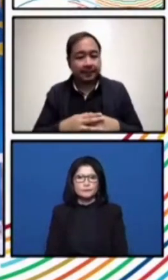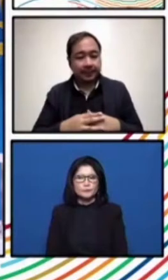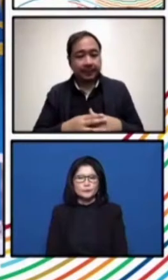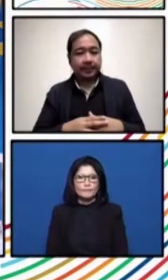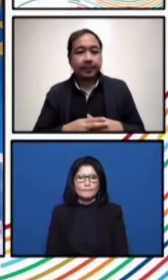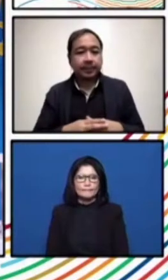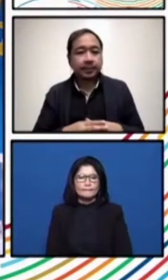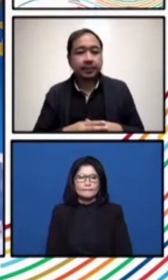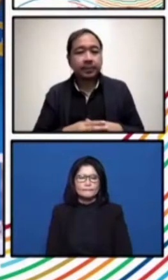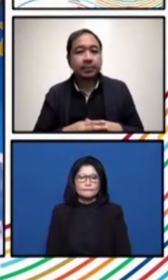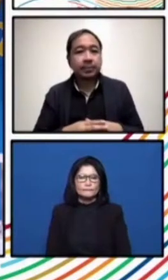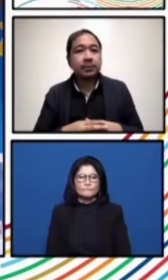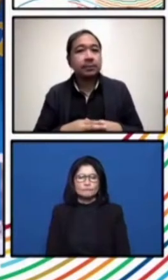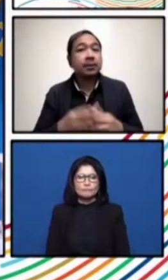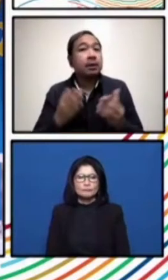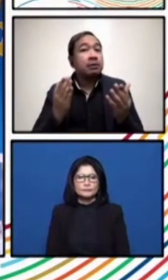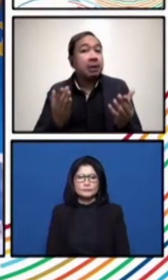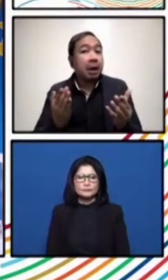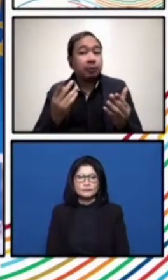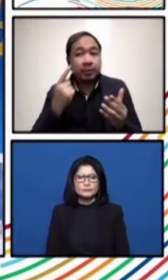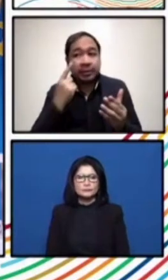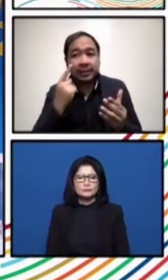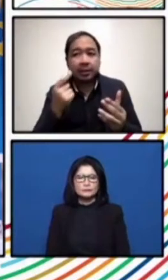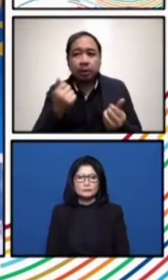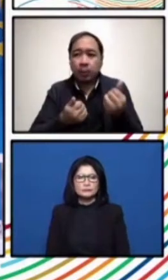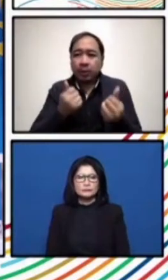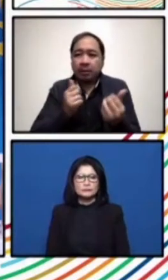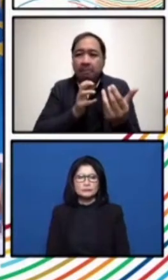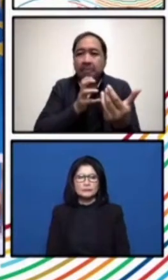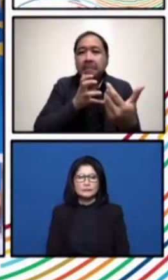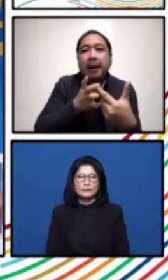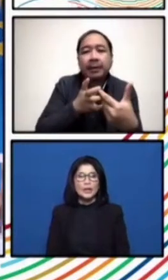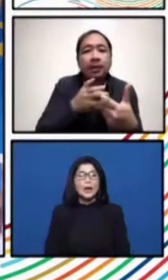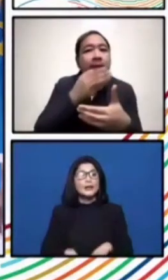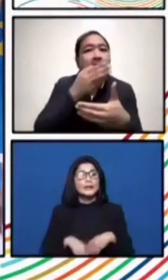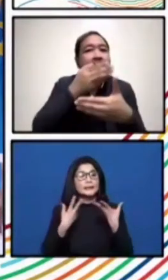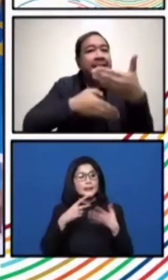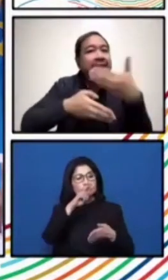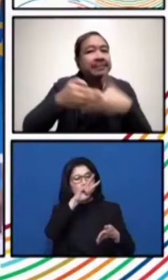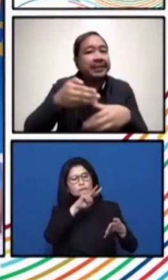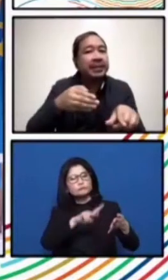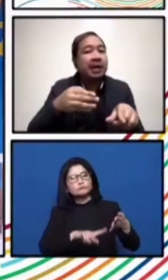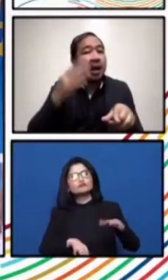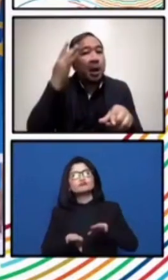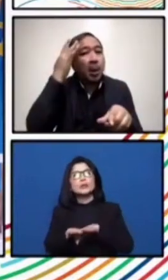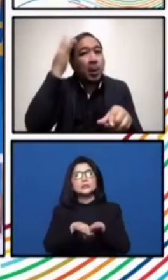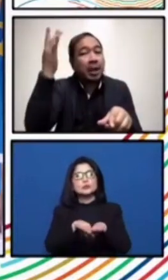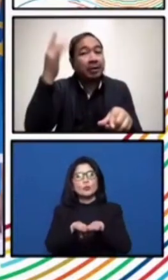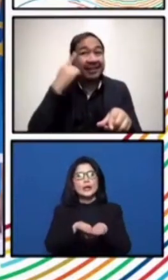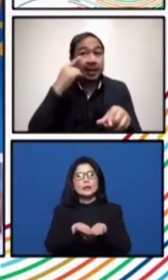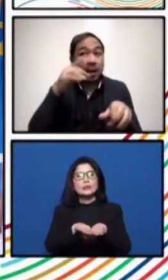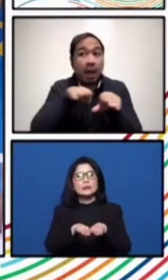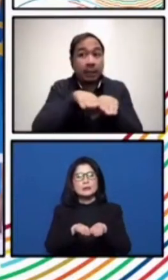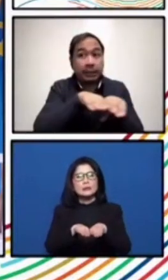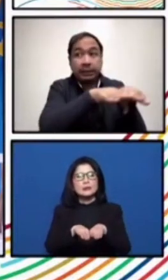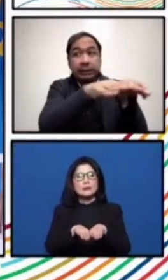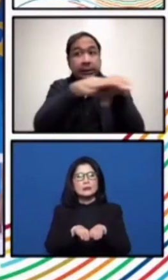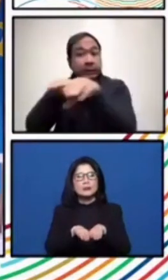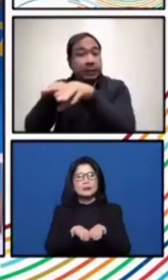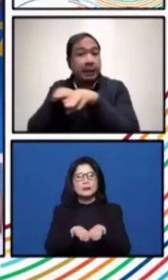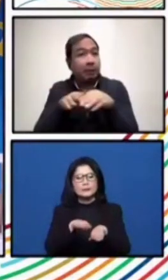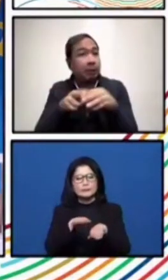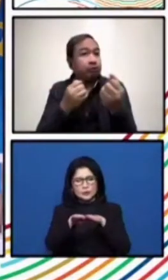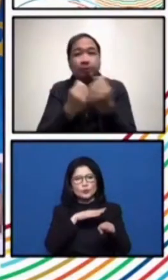best fit for our person with disability and we realized that one size fits all is not applicable